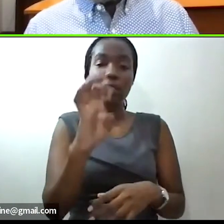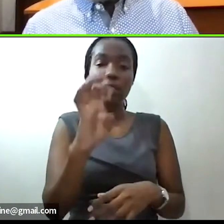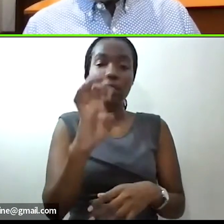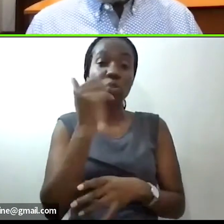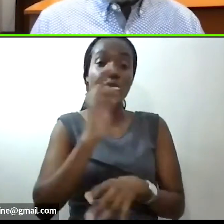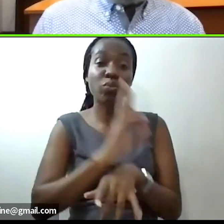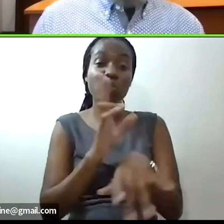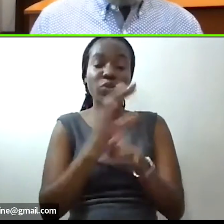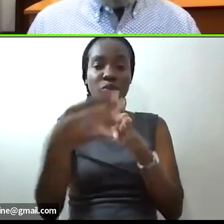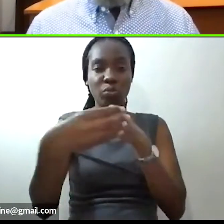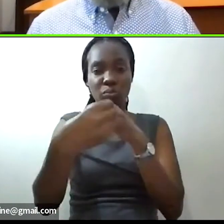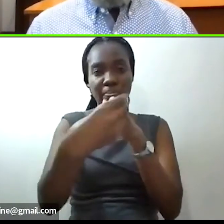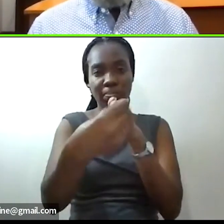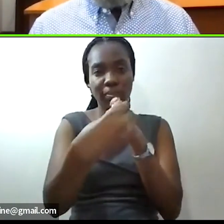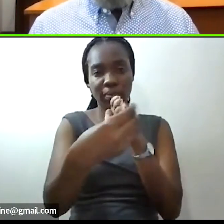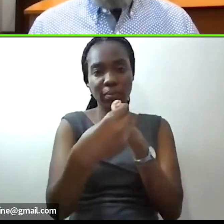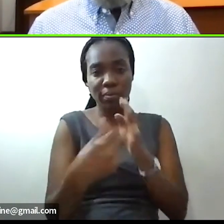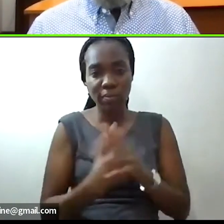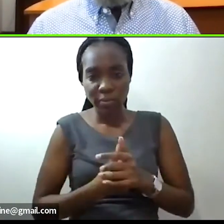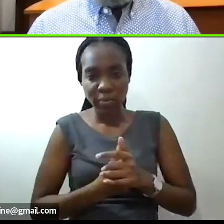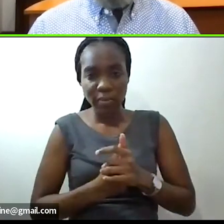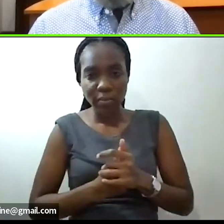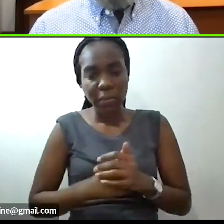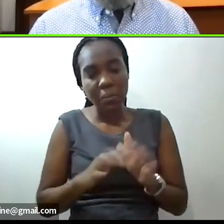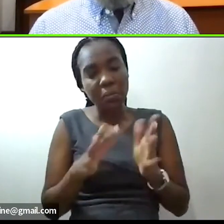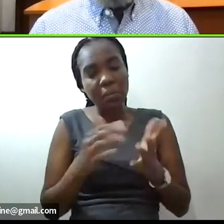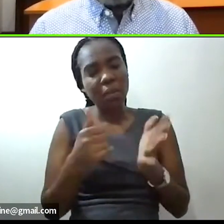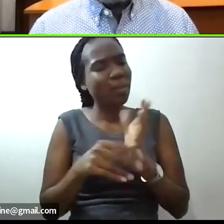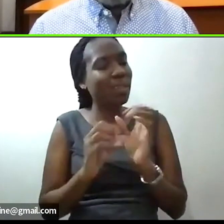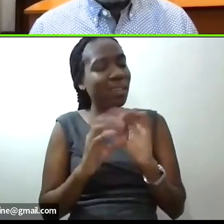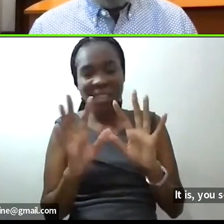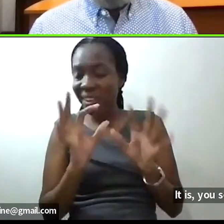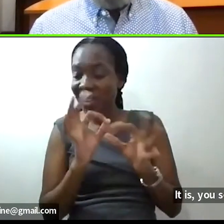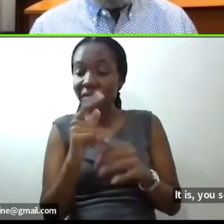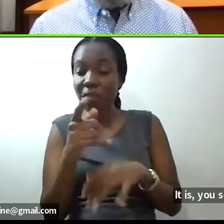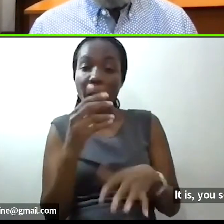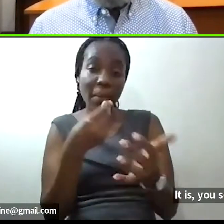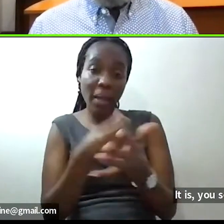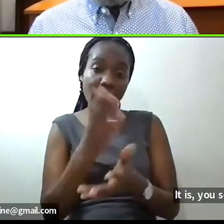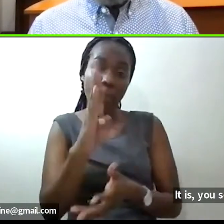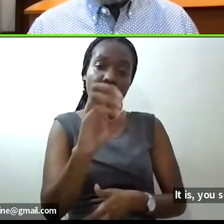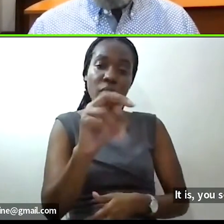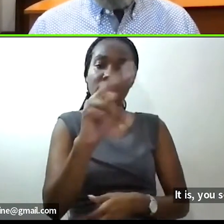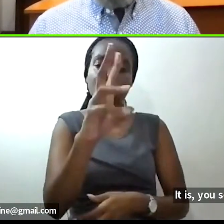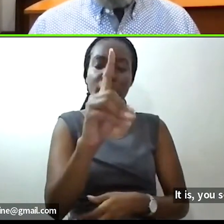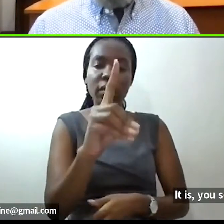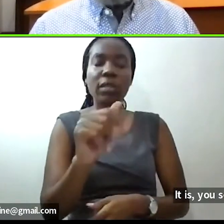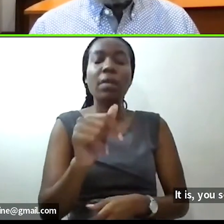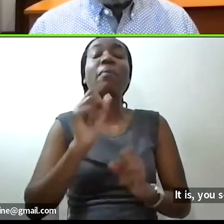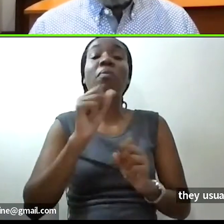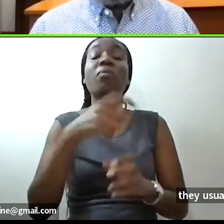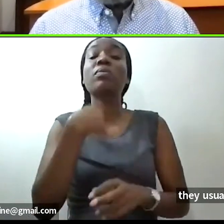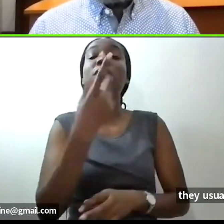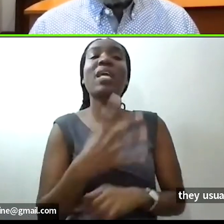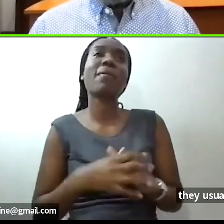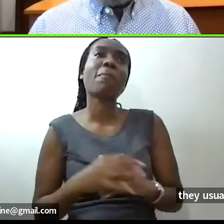It is, look, see, if you're buying a bond, they usually say what they will pay. If not, there is